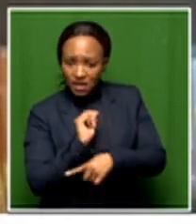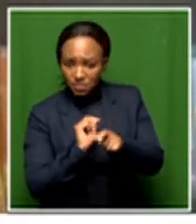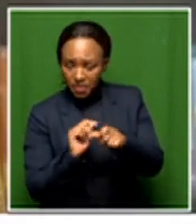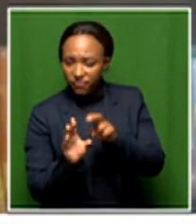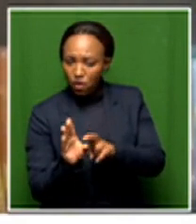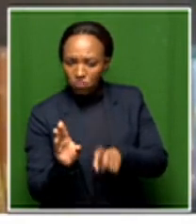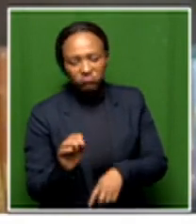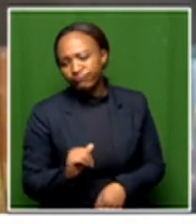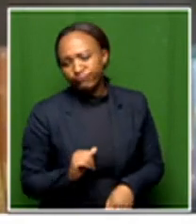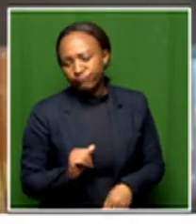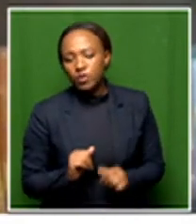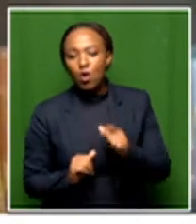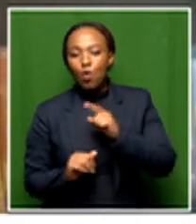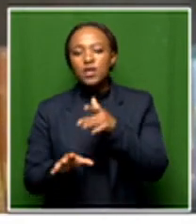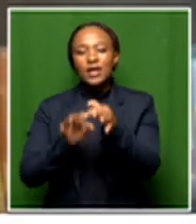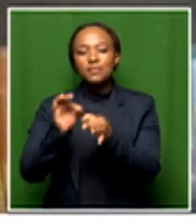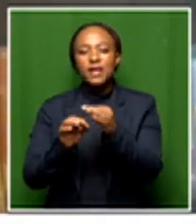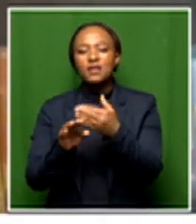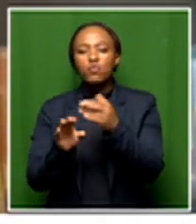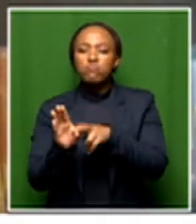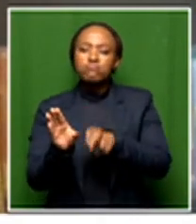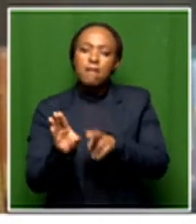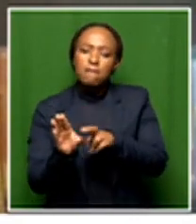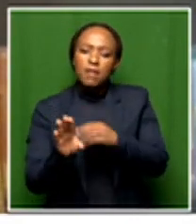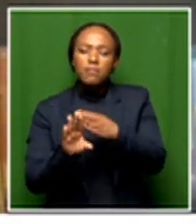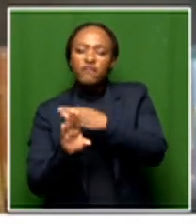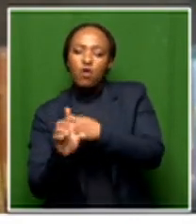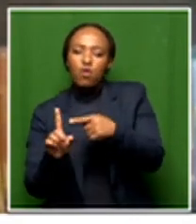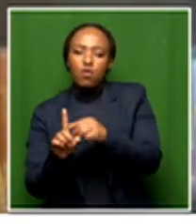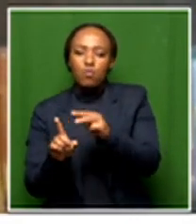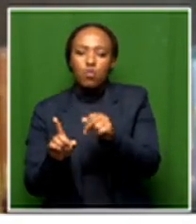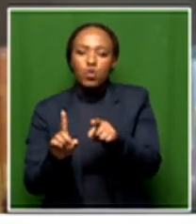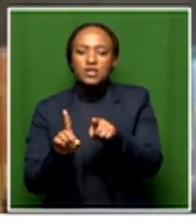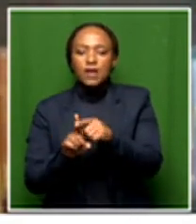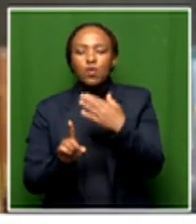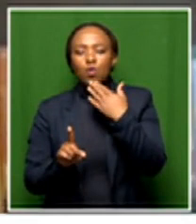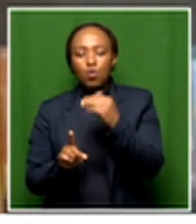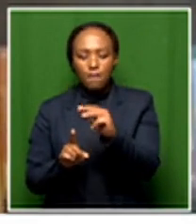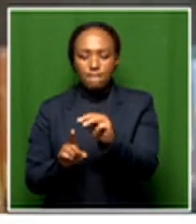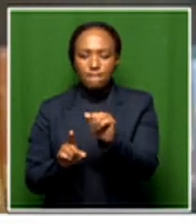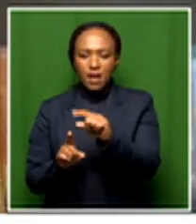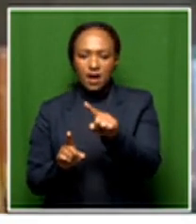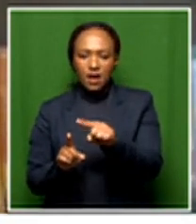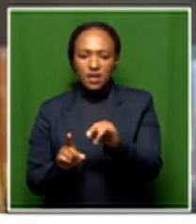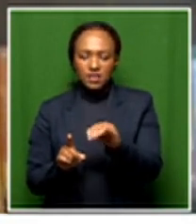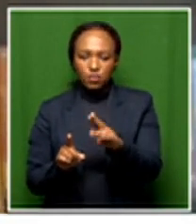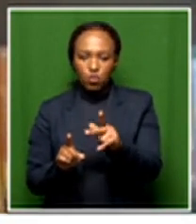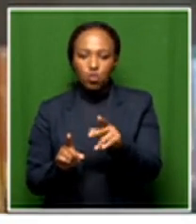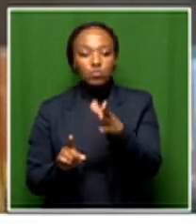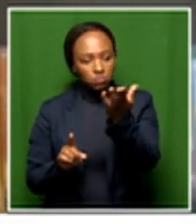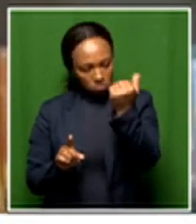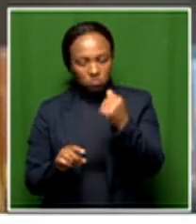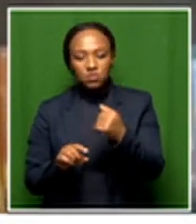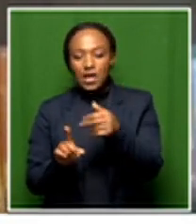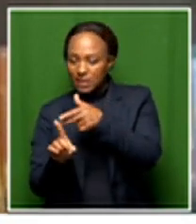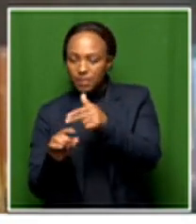going to explain the departure of those who left before, like Lindiwe Mazibuko, for example? Let them release disciplinary charges